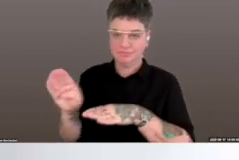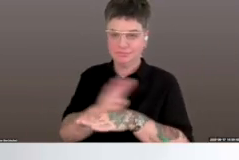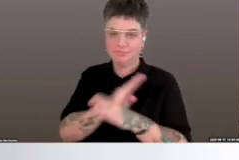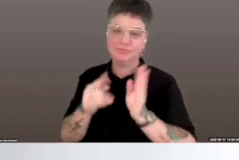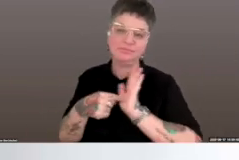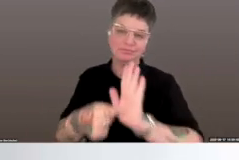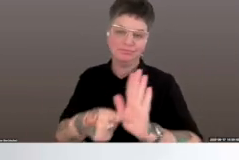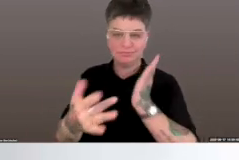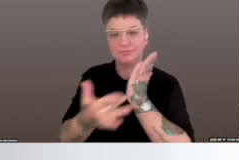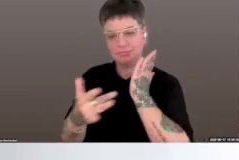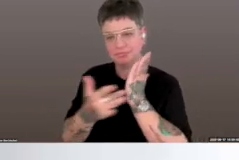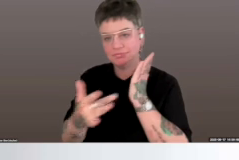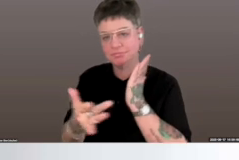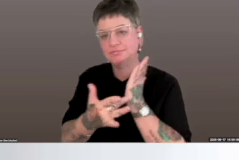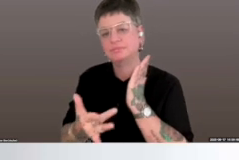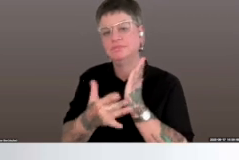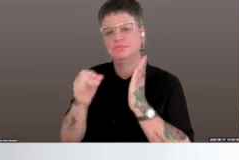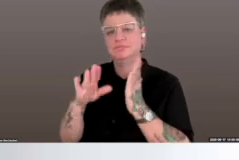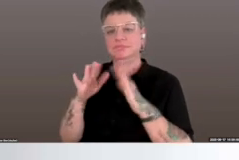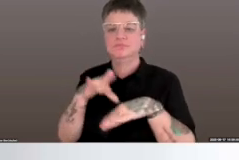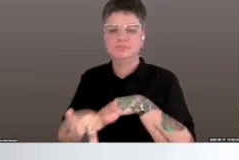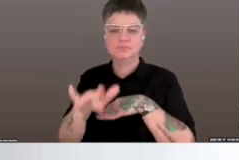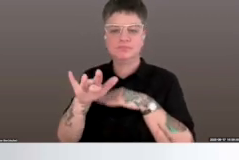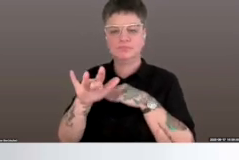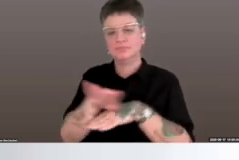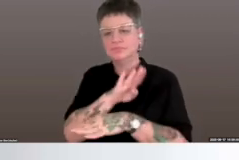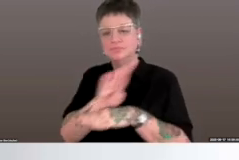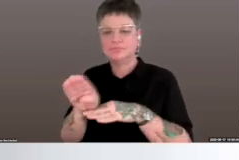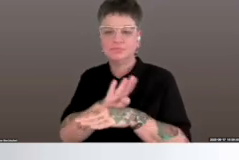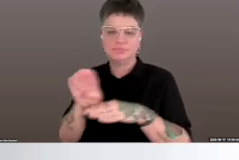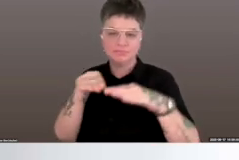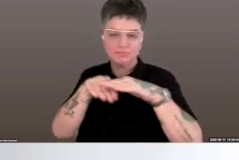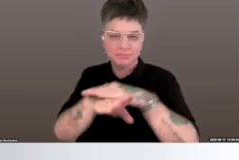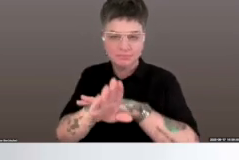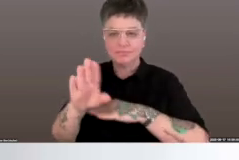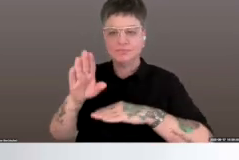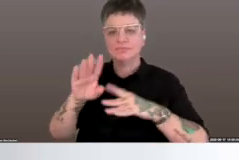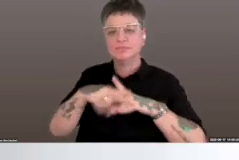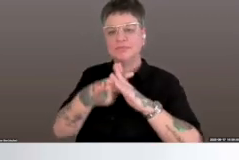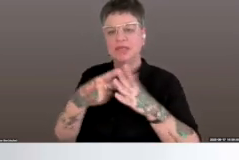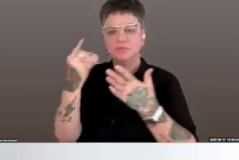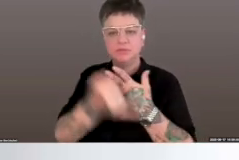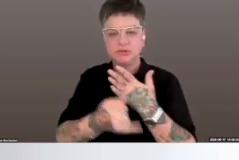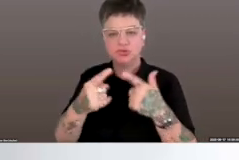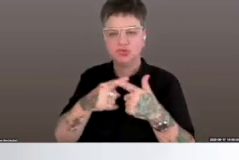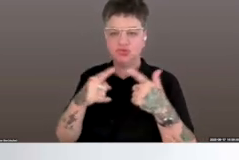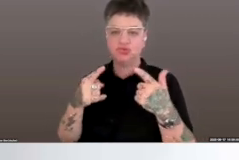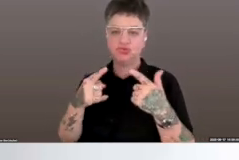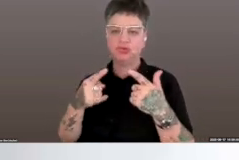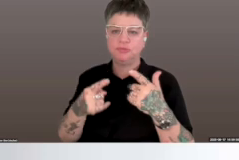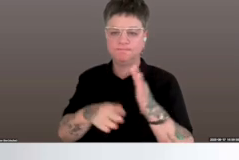of technologies or early commercial market entry and pilot projects to drive market